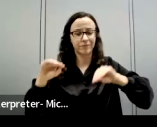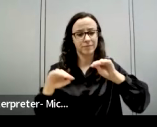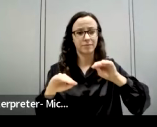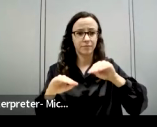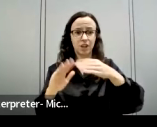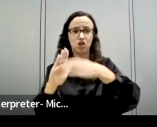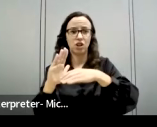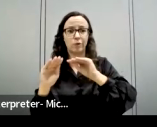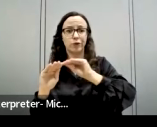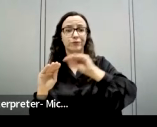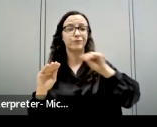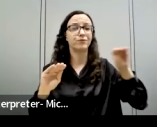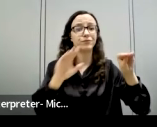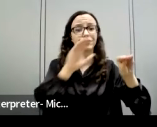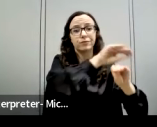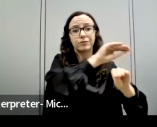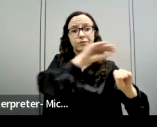chapters around.